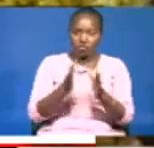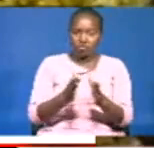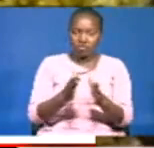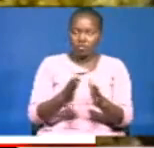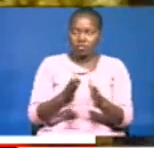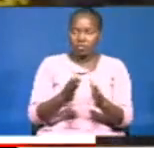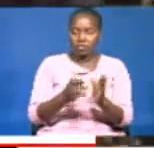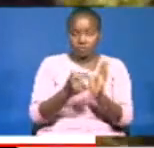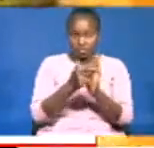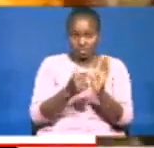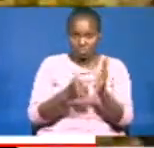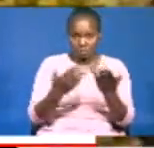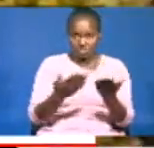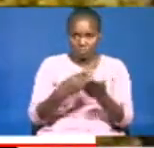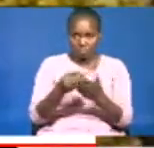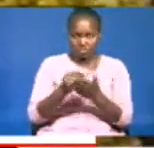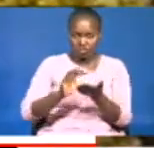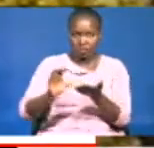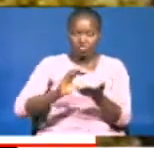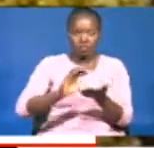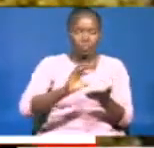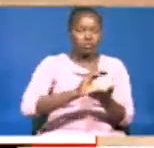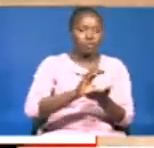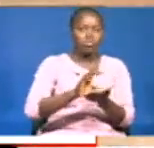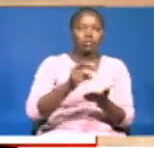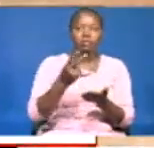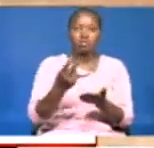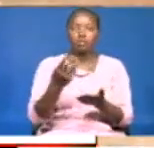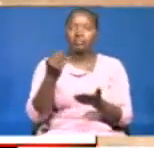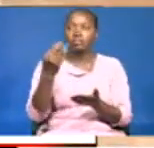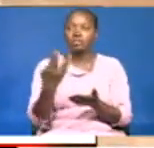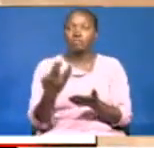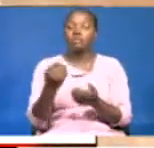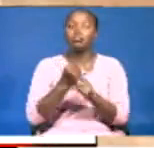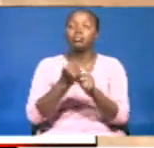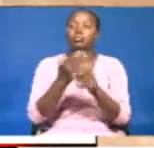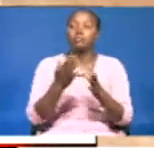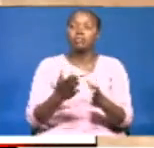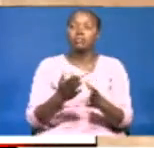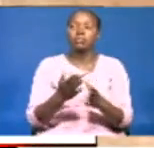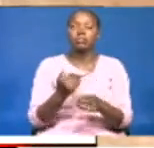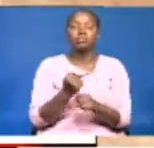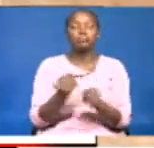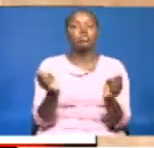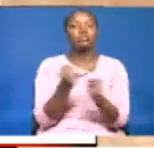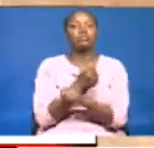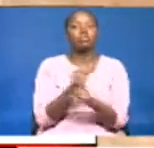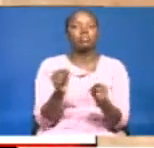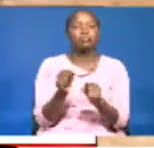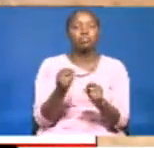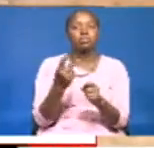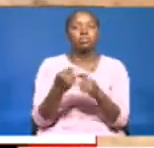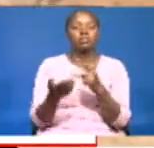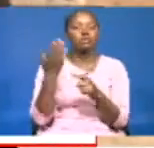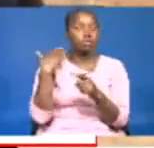indicate how money could be distributed to the 204 workers rendered redundant about 2 years ago. This